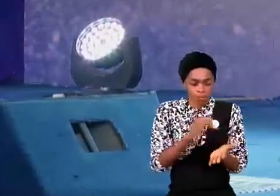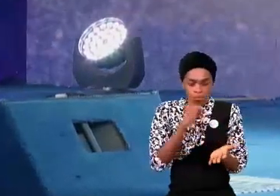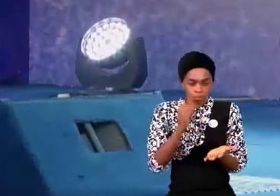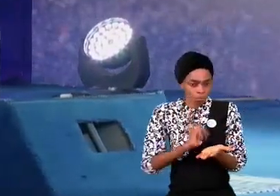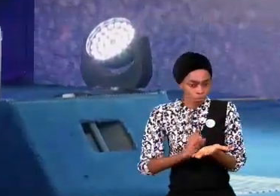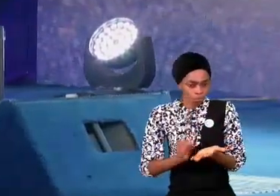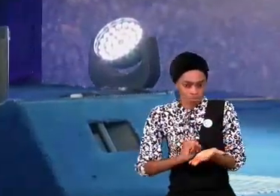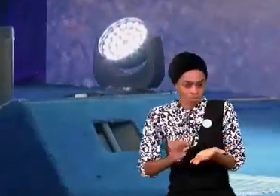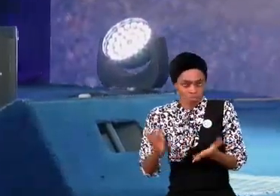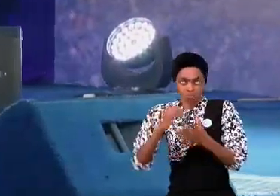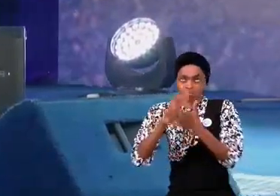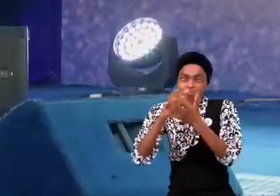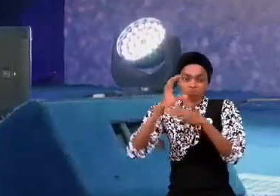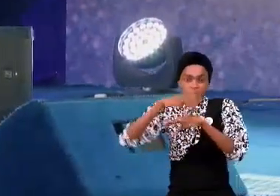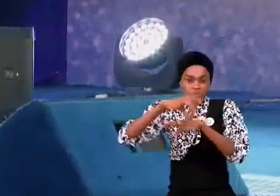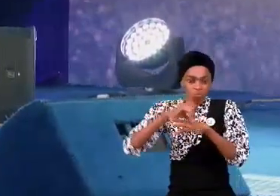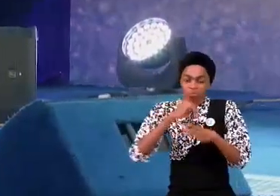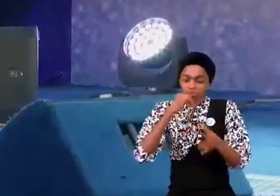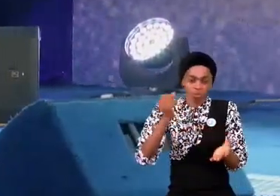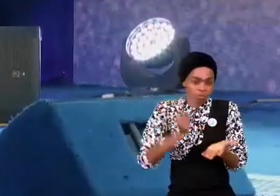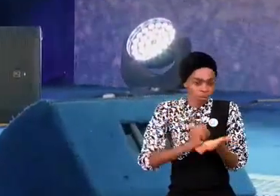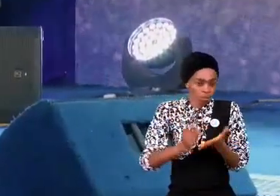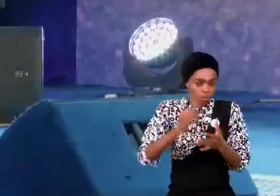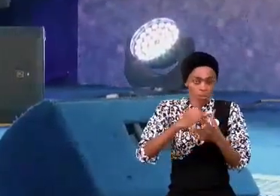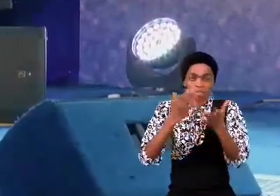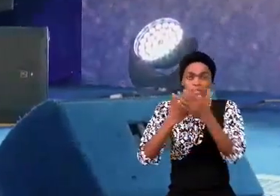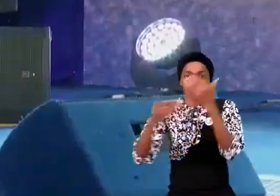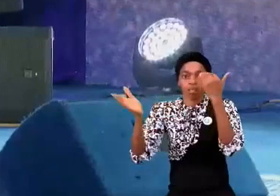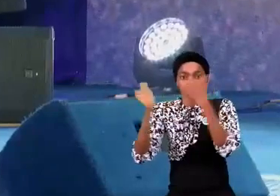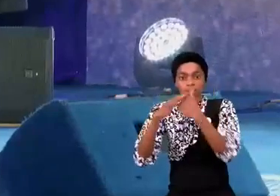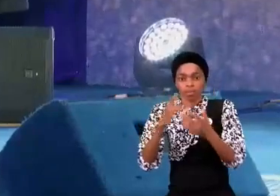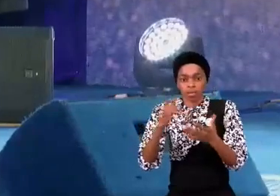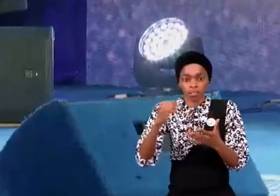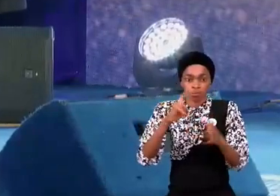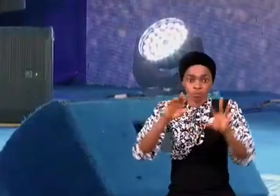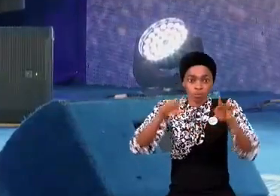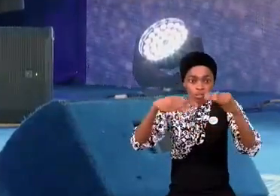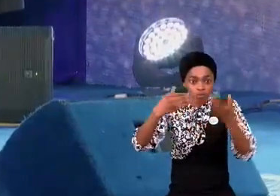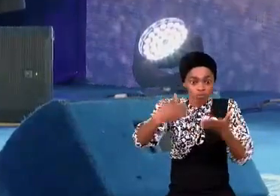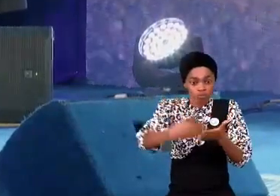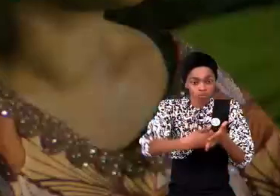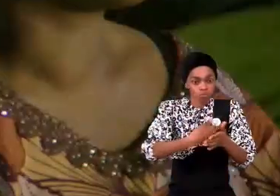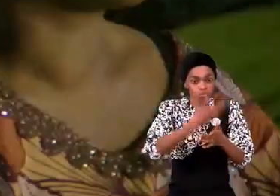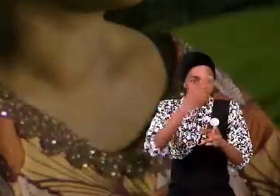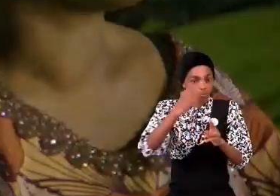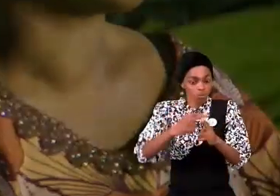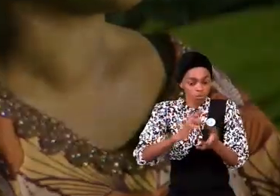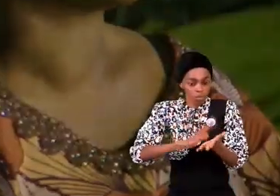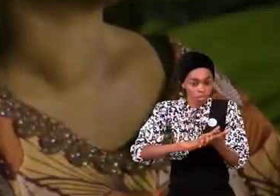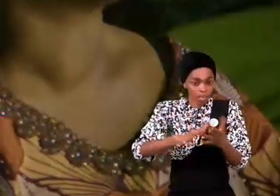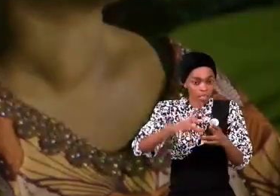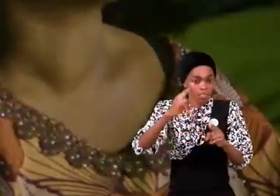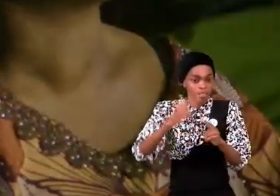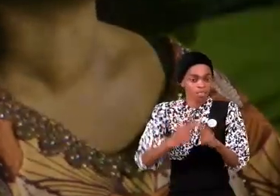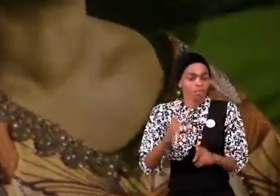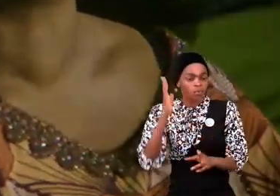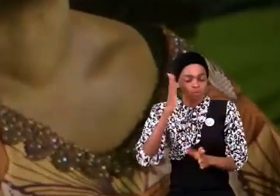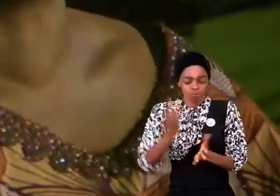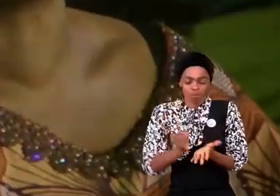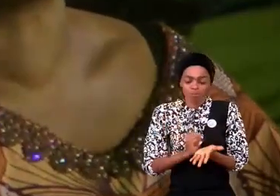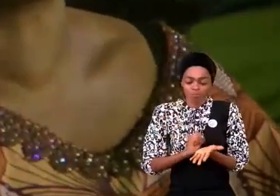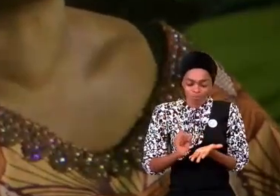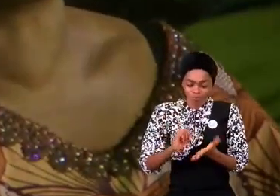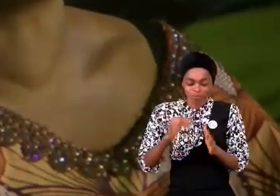name, cleansed name, will enter into the book of life in heaven. Do you